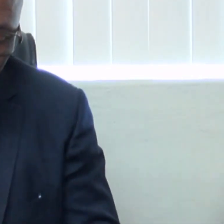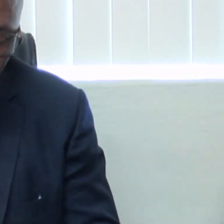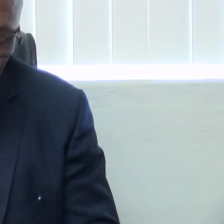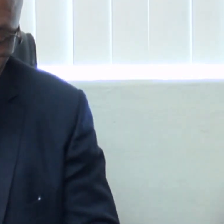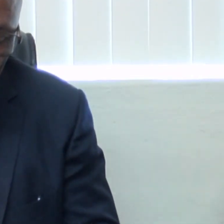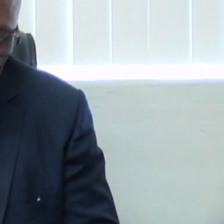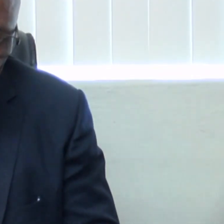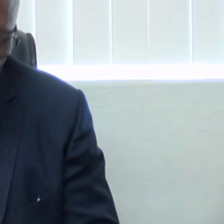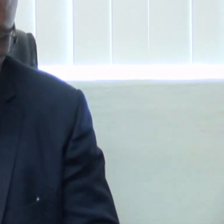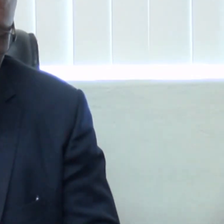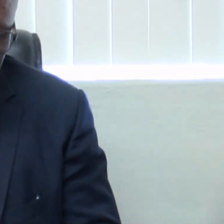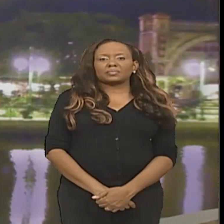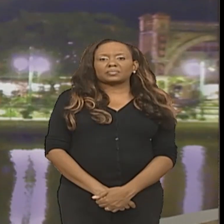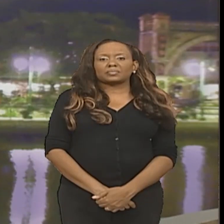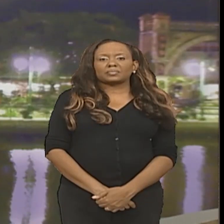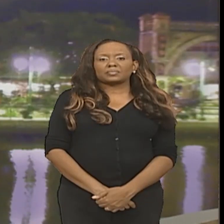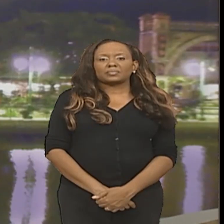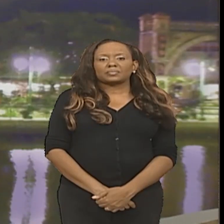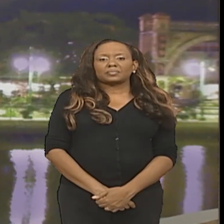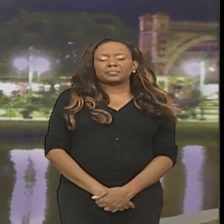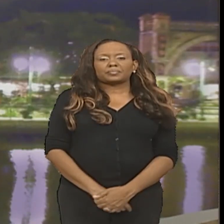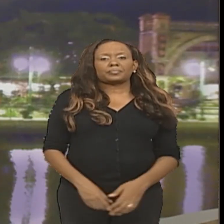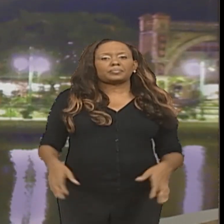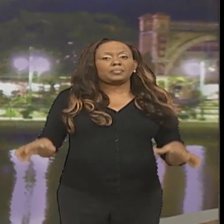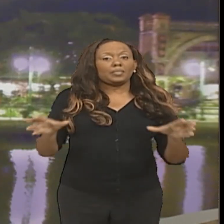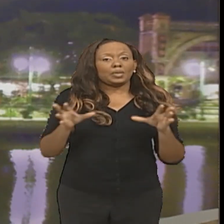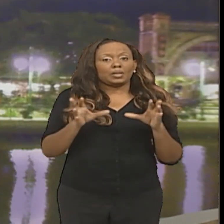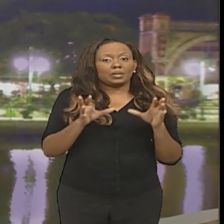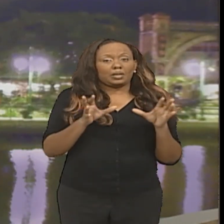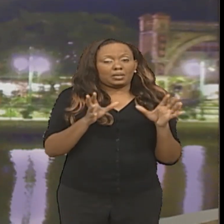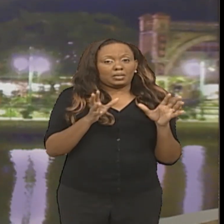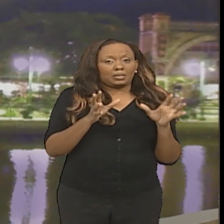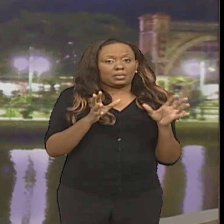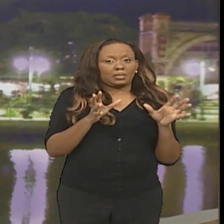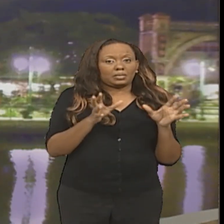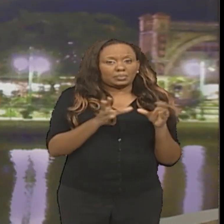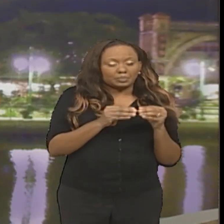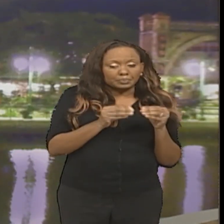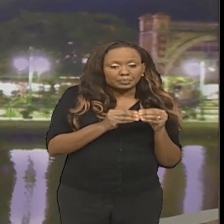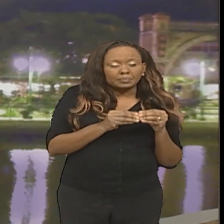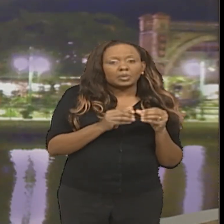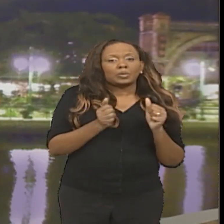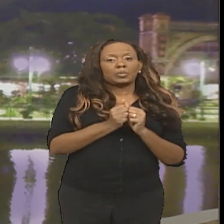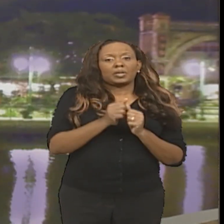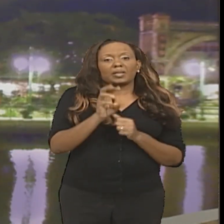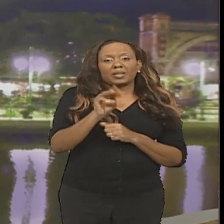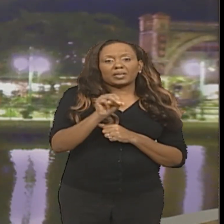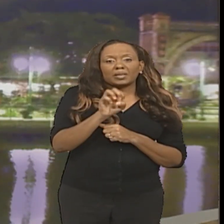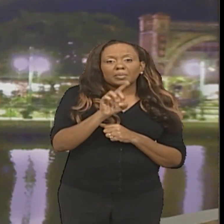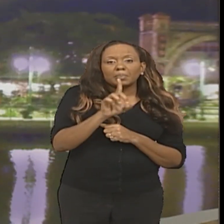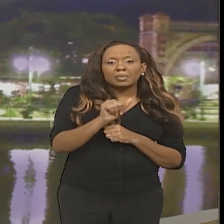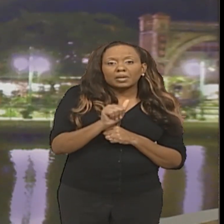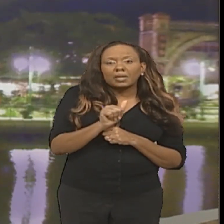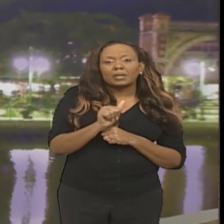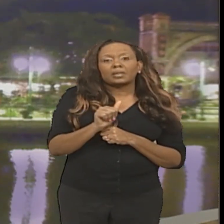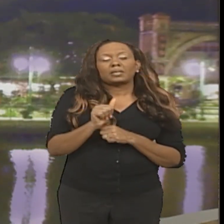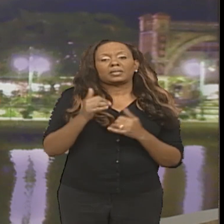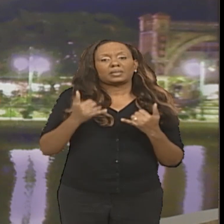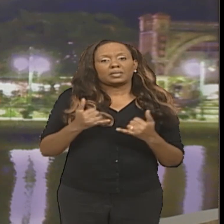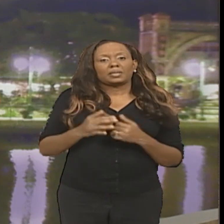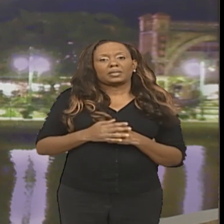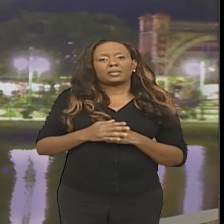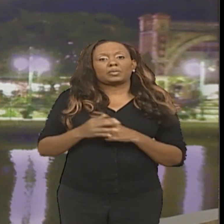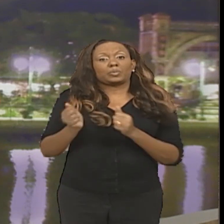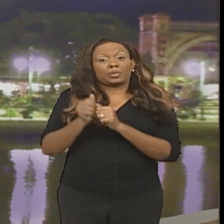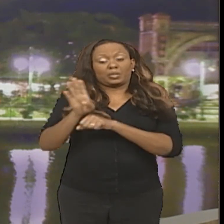that shortage. Now, during a meet and greet session with the media at the headquarters of the Barbados Union of Teachers, Mr. O'Neill